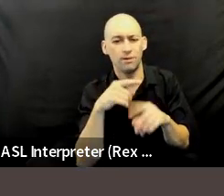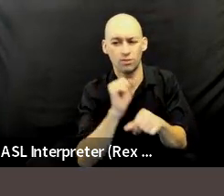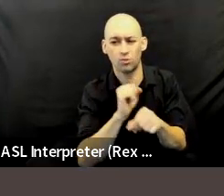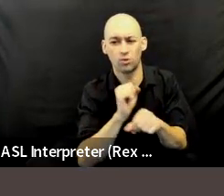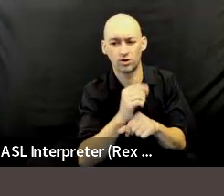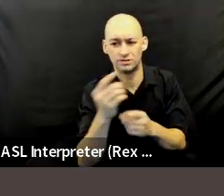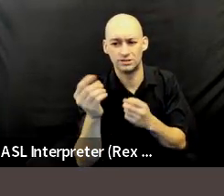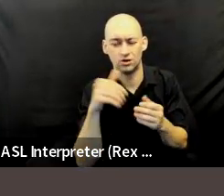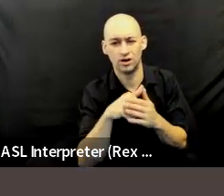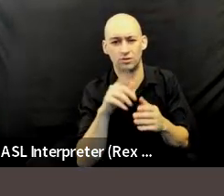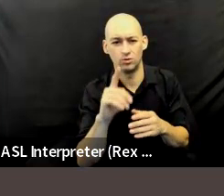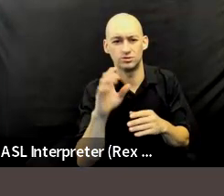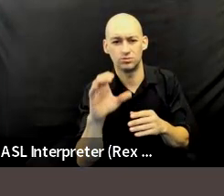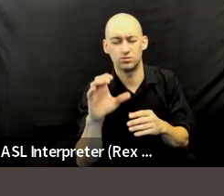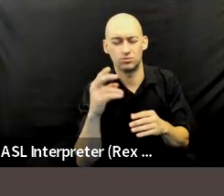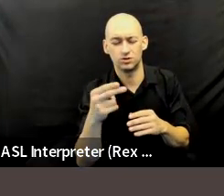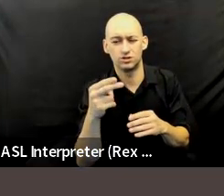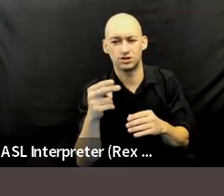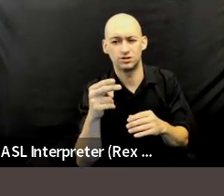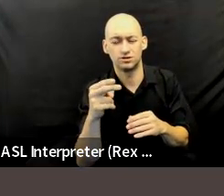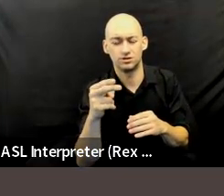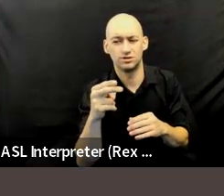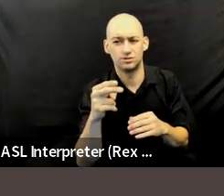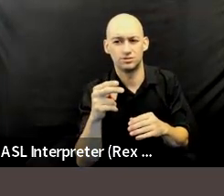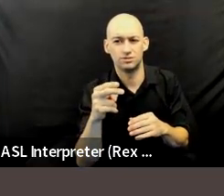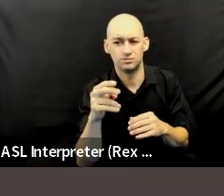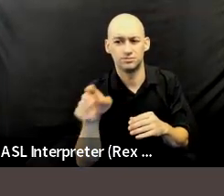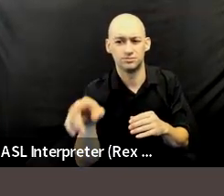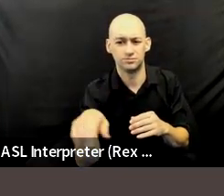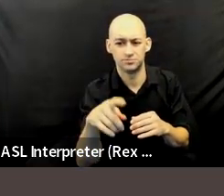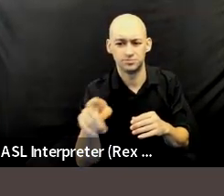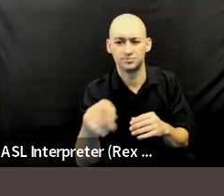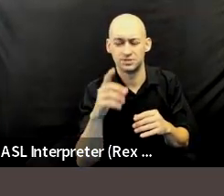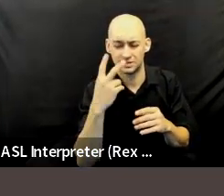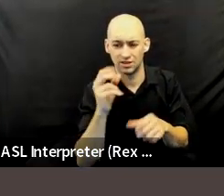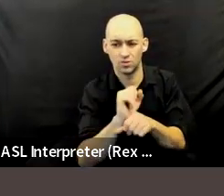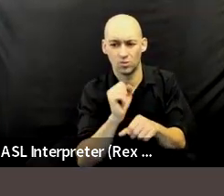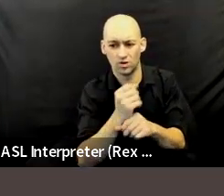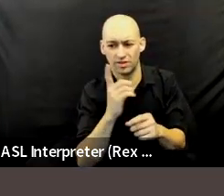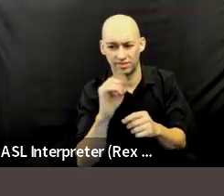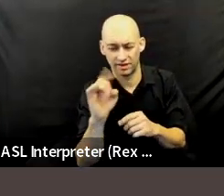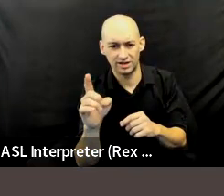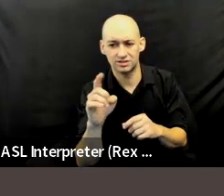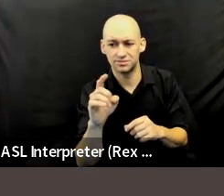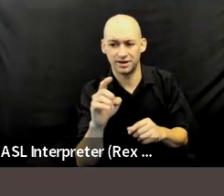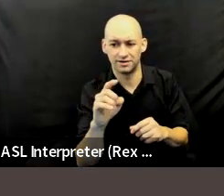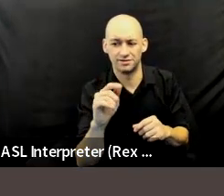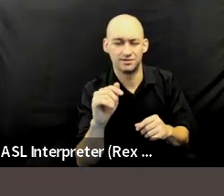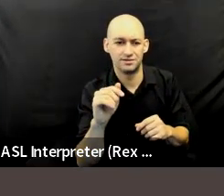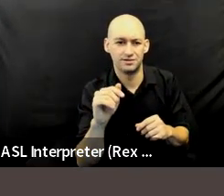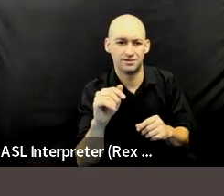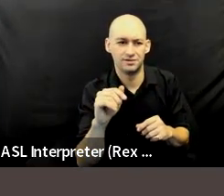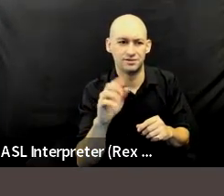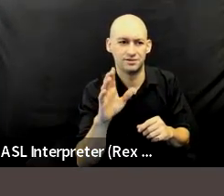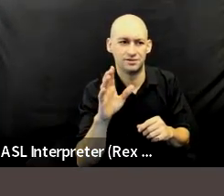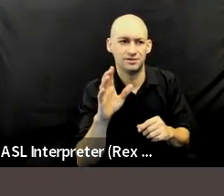and she and her team, it was remarkable to see the work that they did on Interstate 10. So Gloria, one, I thought